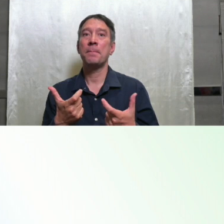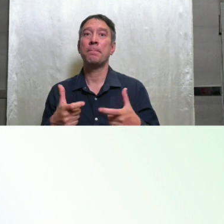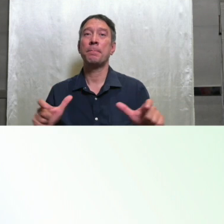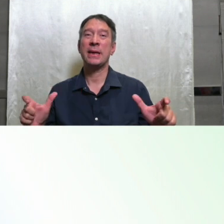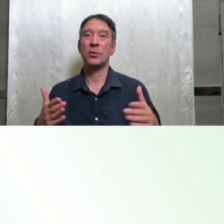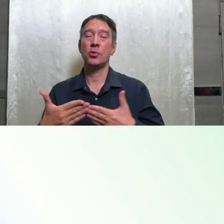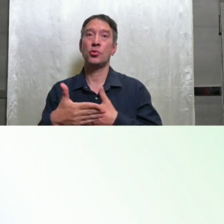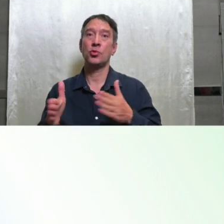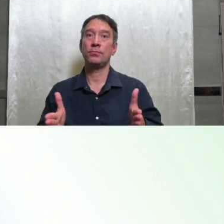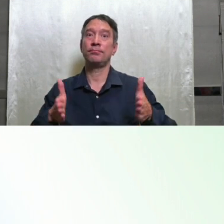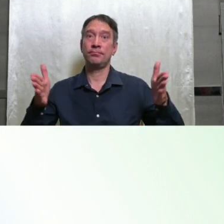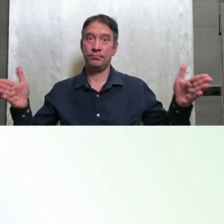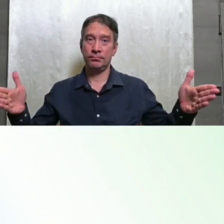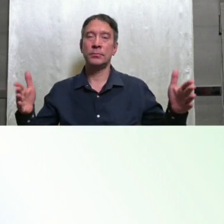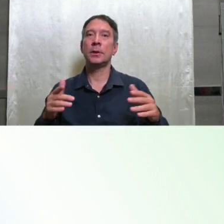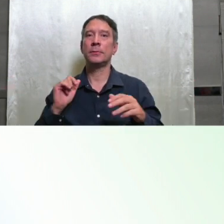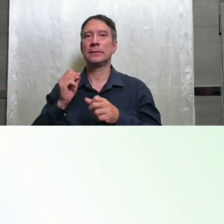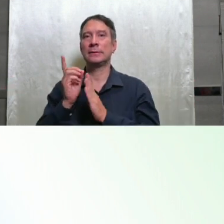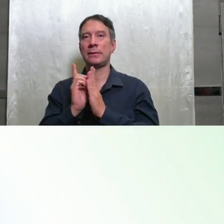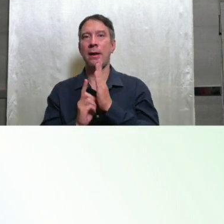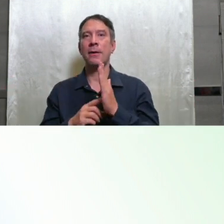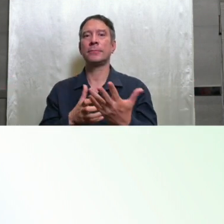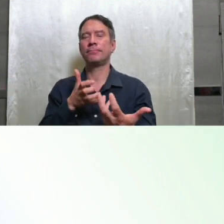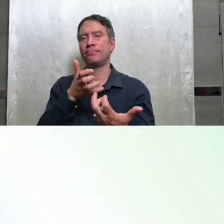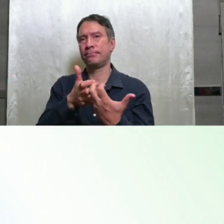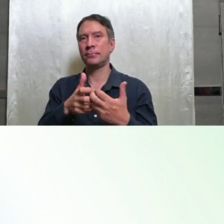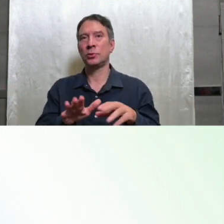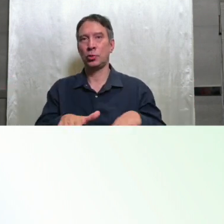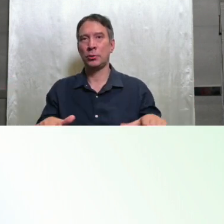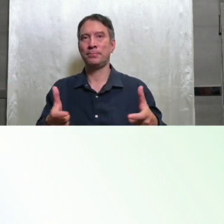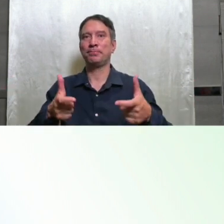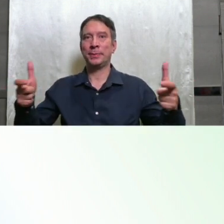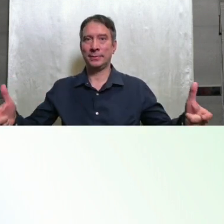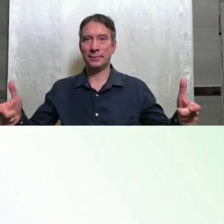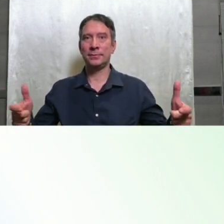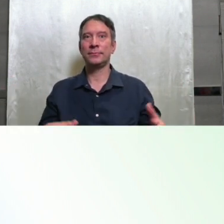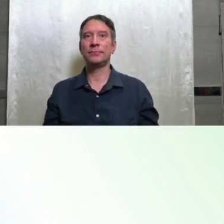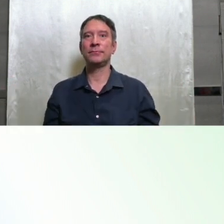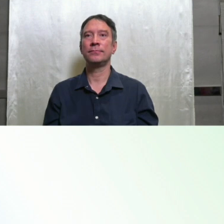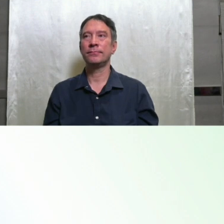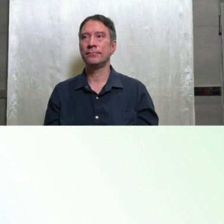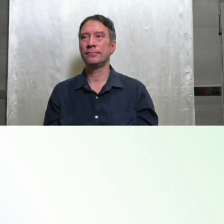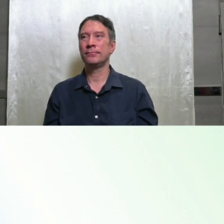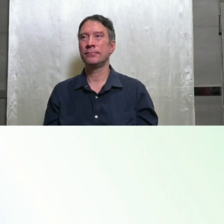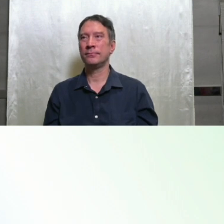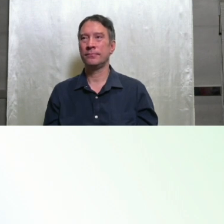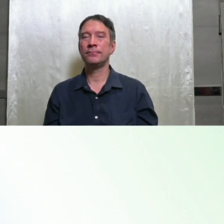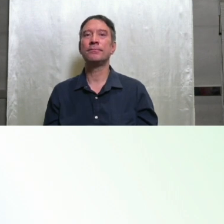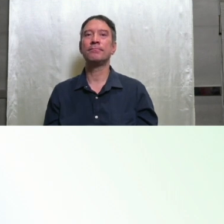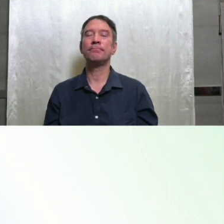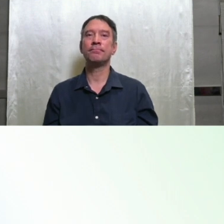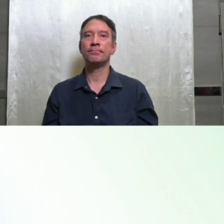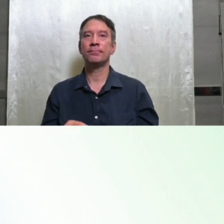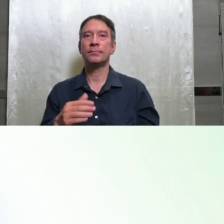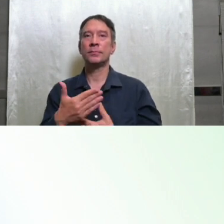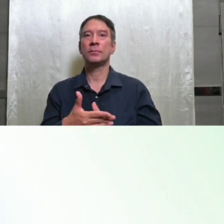his 1984 paper as the 2 sigma problem. He found that compared to conventional big class teaching, if each student was given